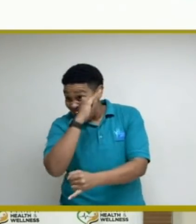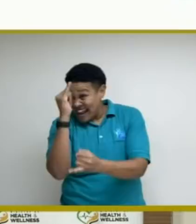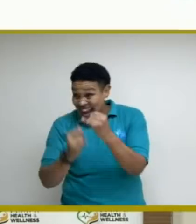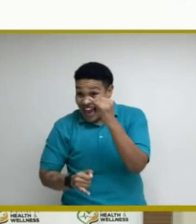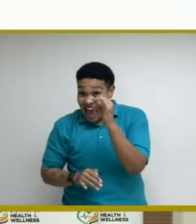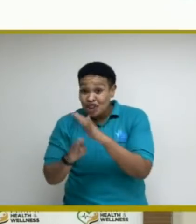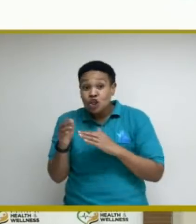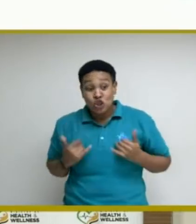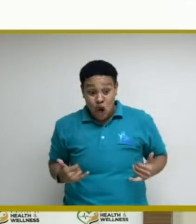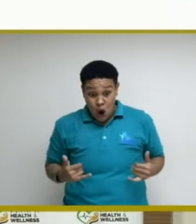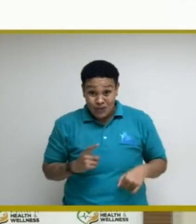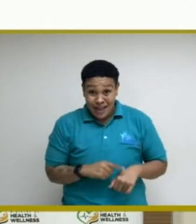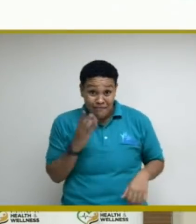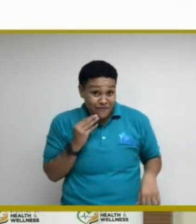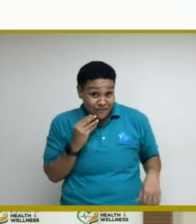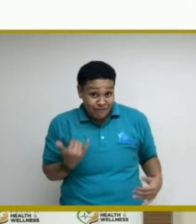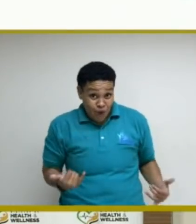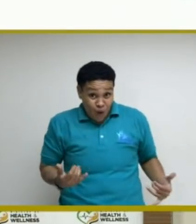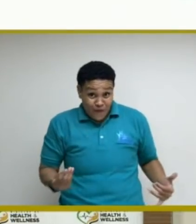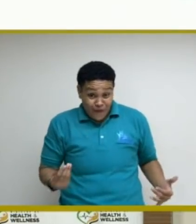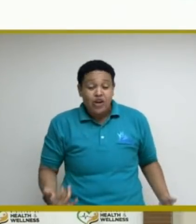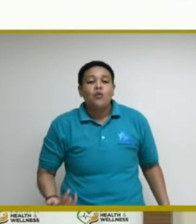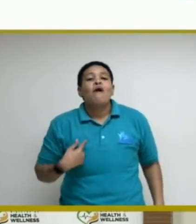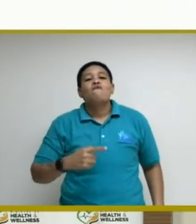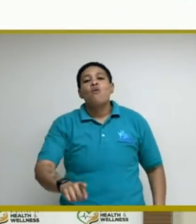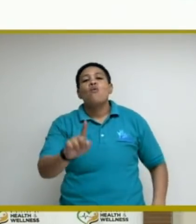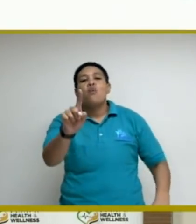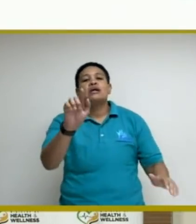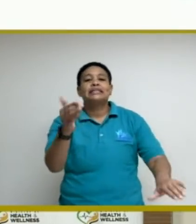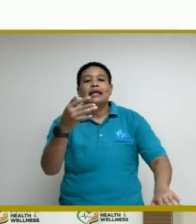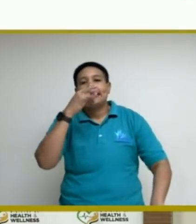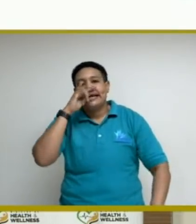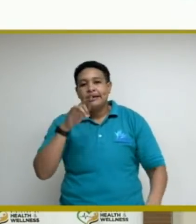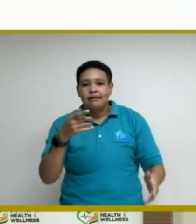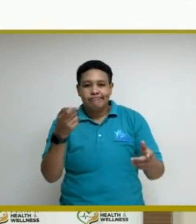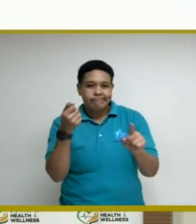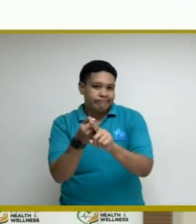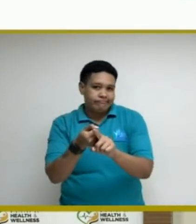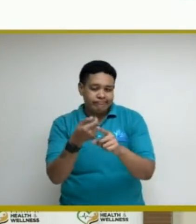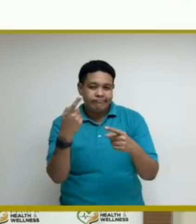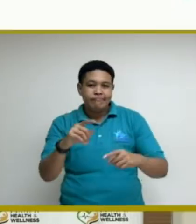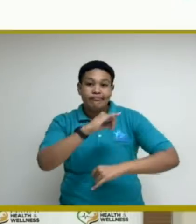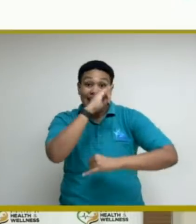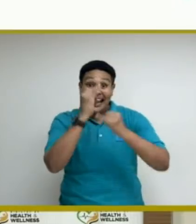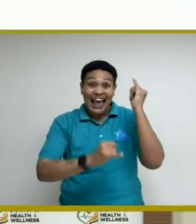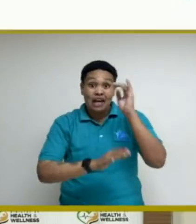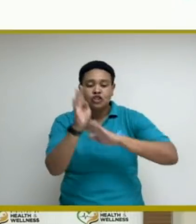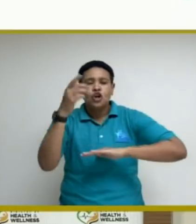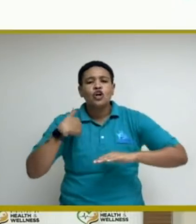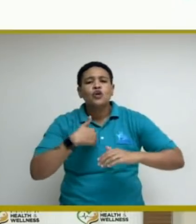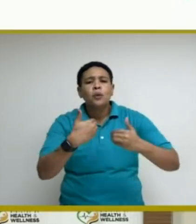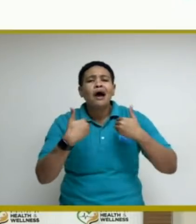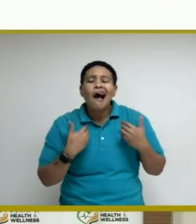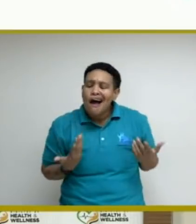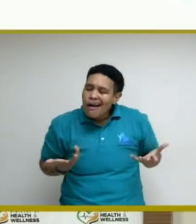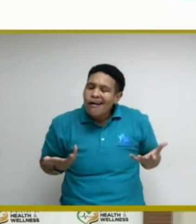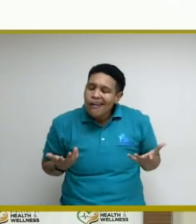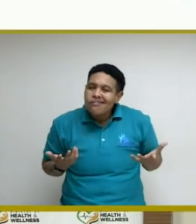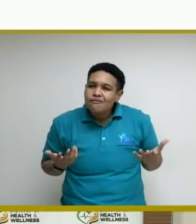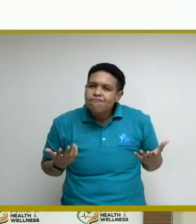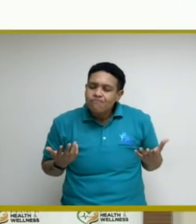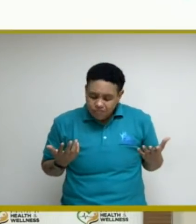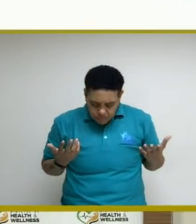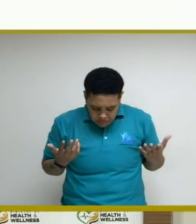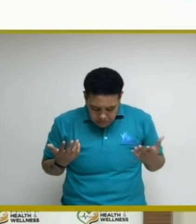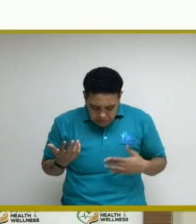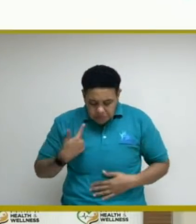we're presently in, we've had one death. And in the last surge, we would have had,